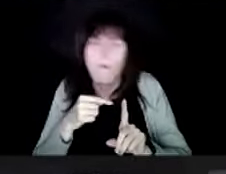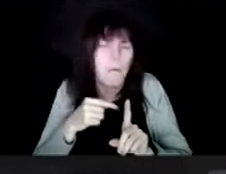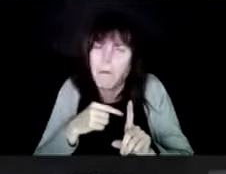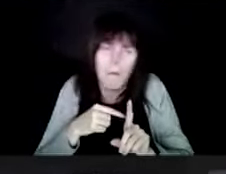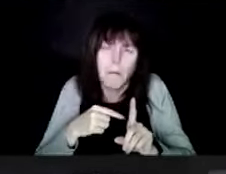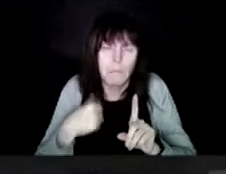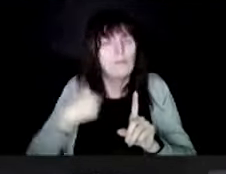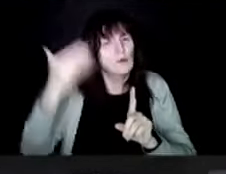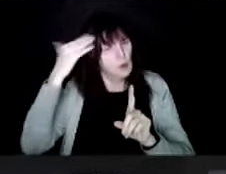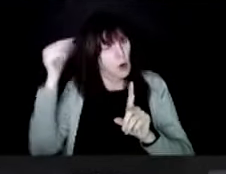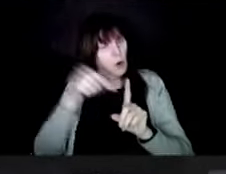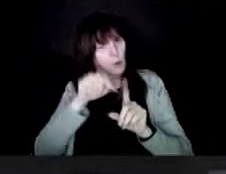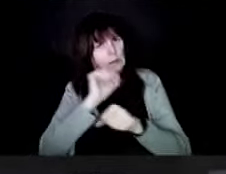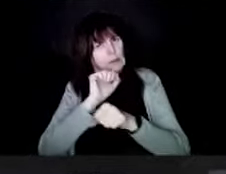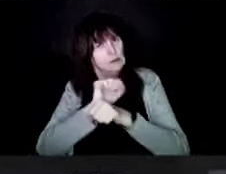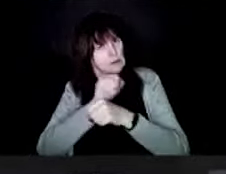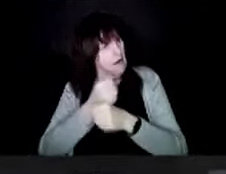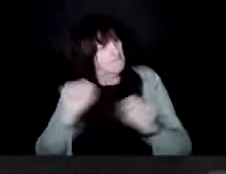It does have to do with